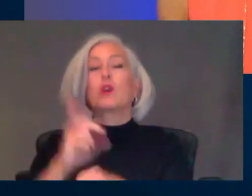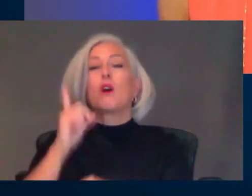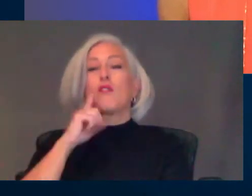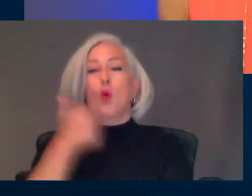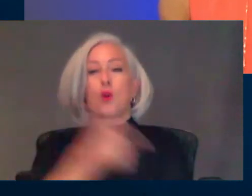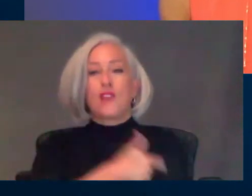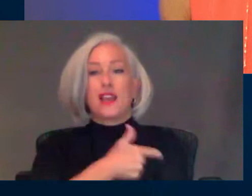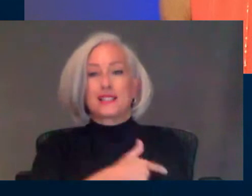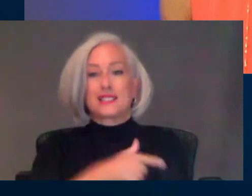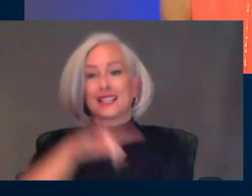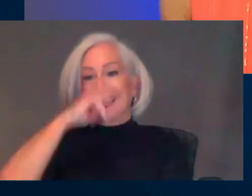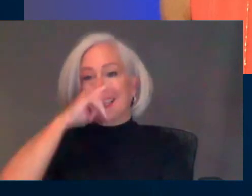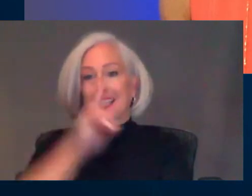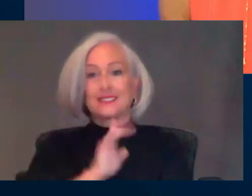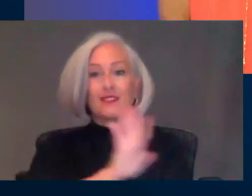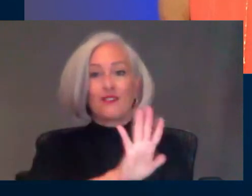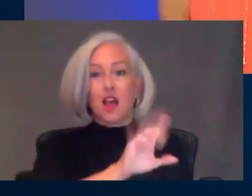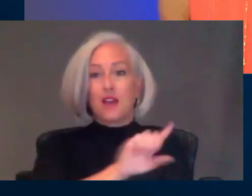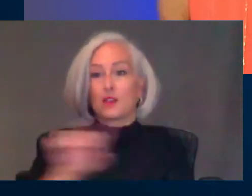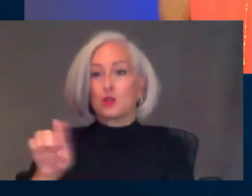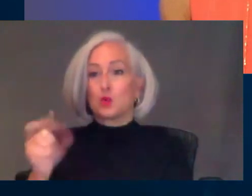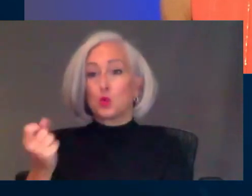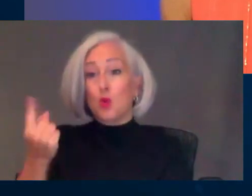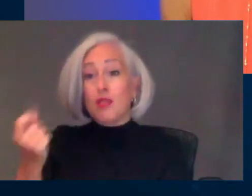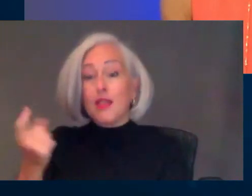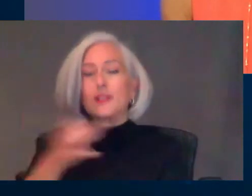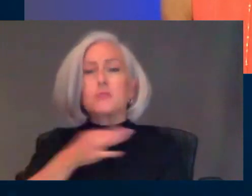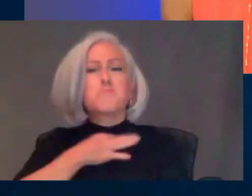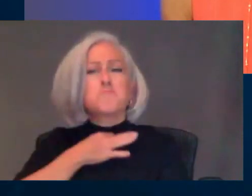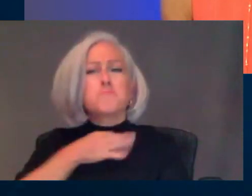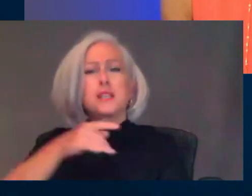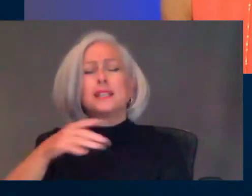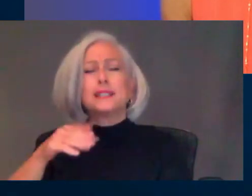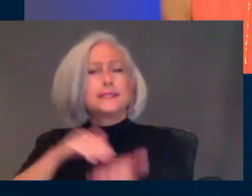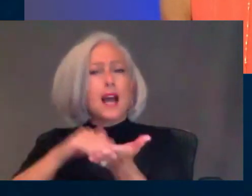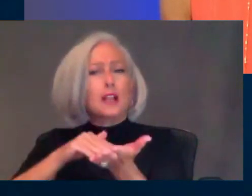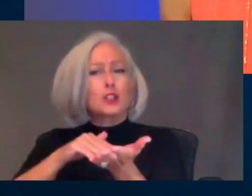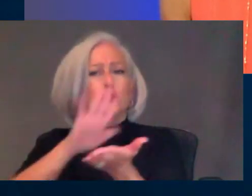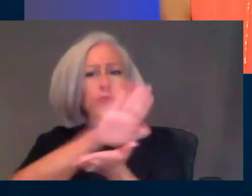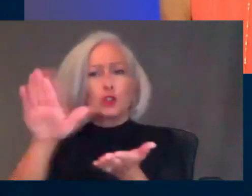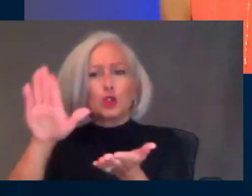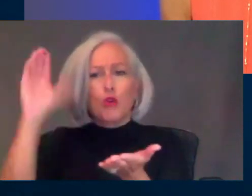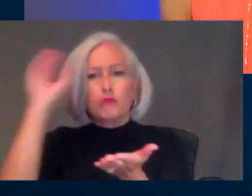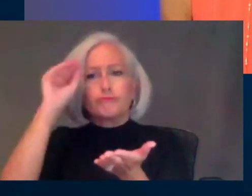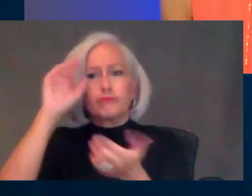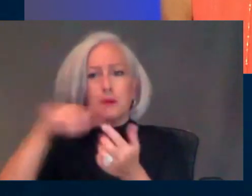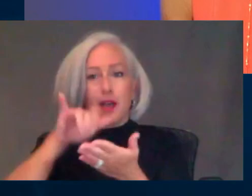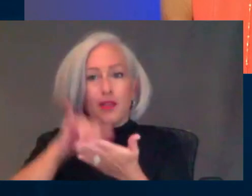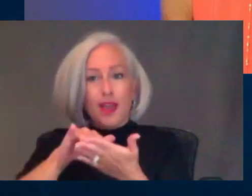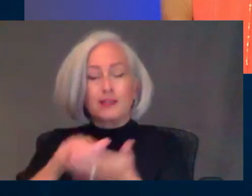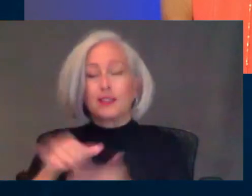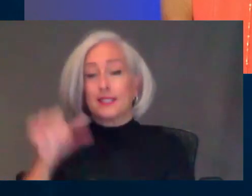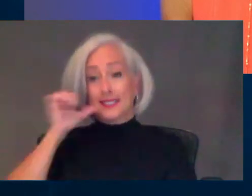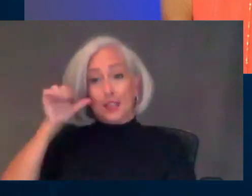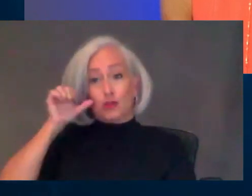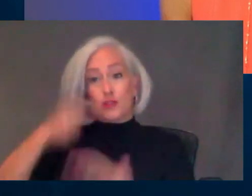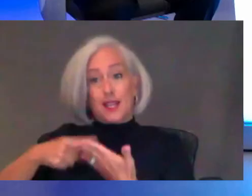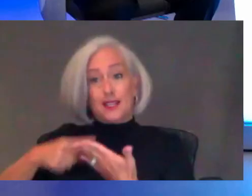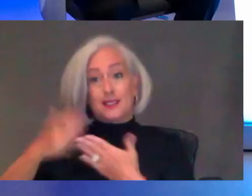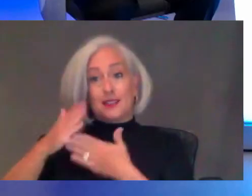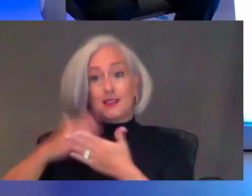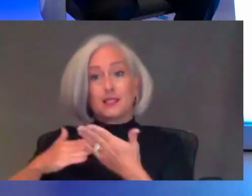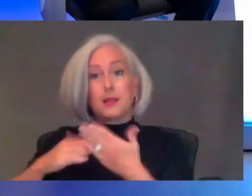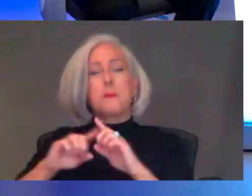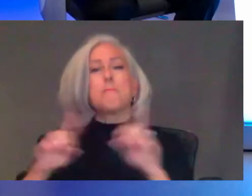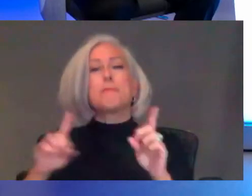going to just take their time looking at the information. Yesterday was a big news cycle around vaccinology, and certainly this question